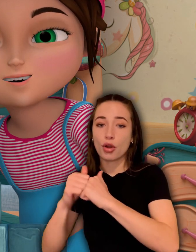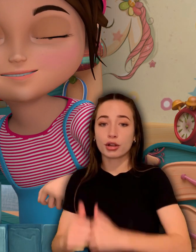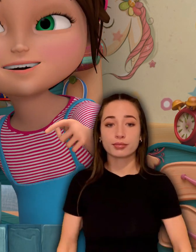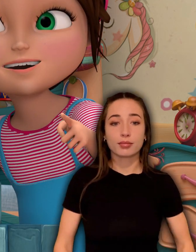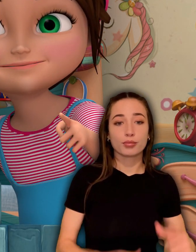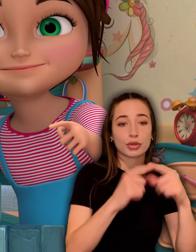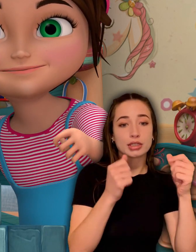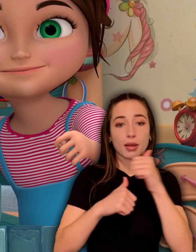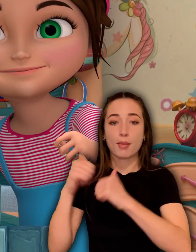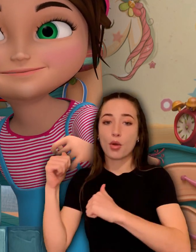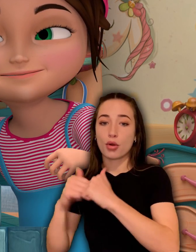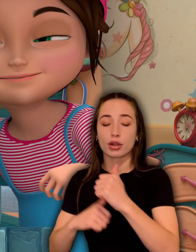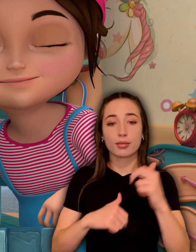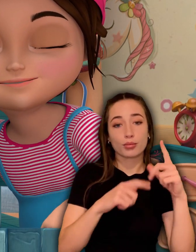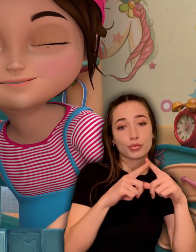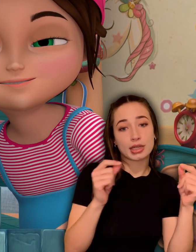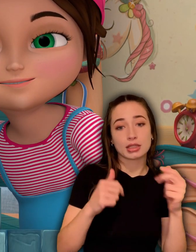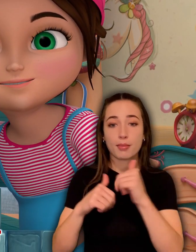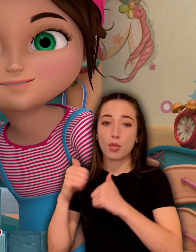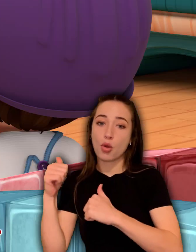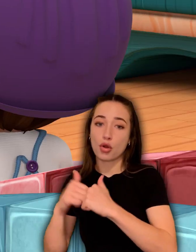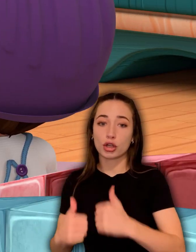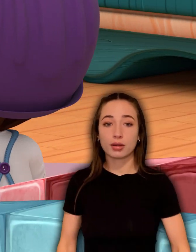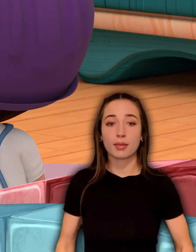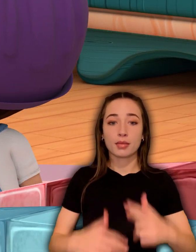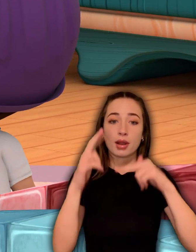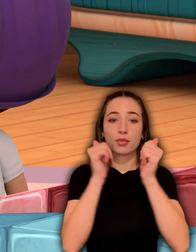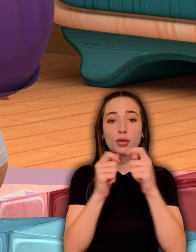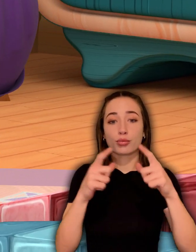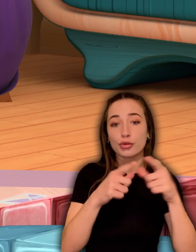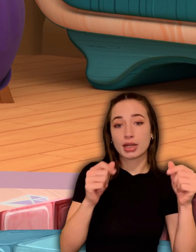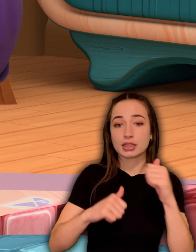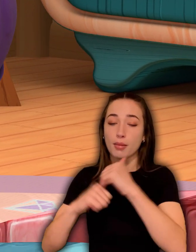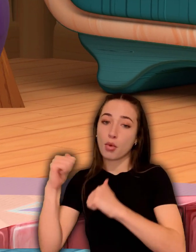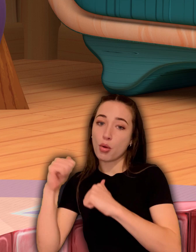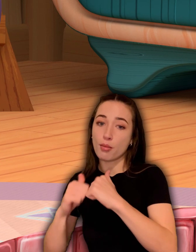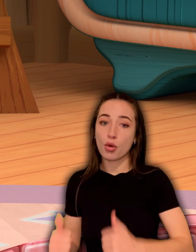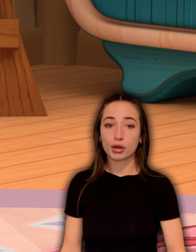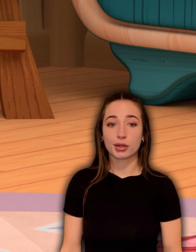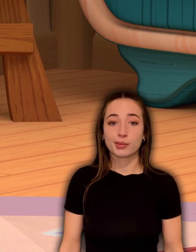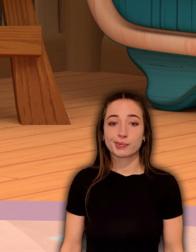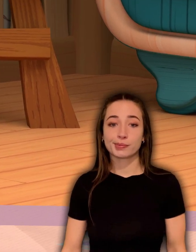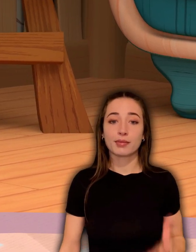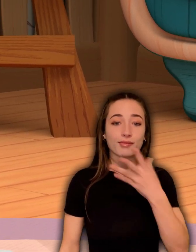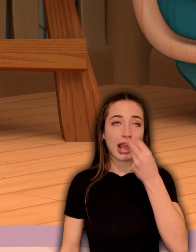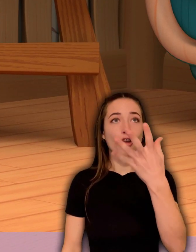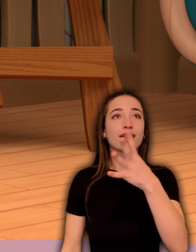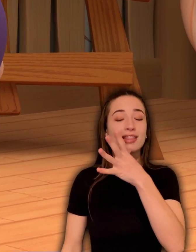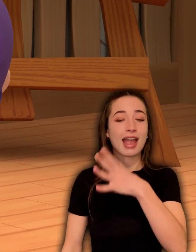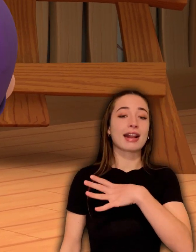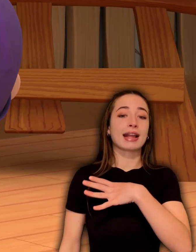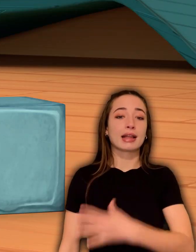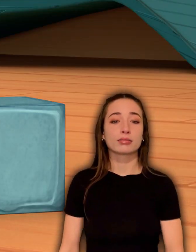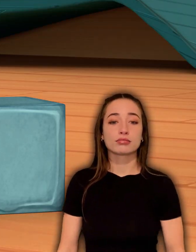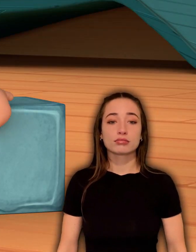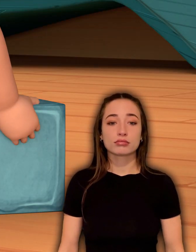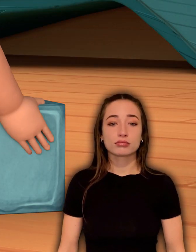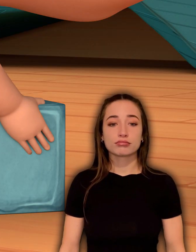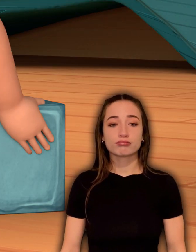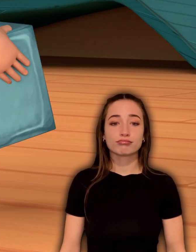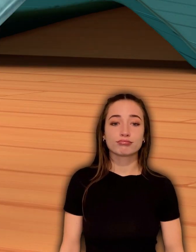bricks and mortar bricks and mortar bricks and mortar build it up with bricks and mortar my fair